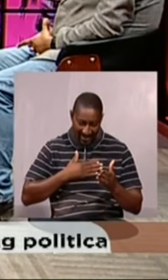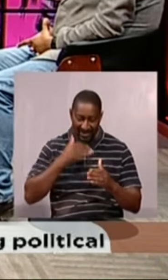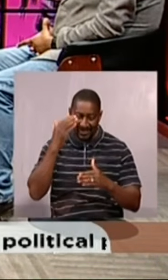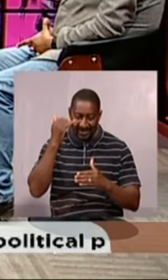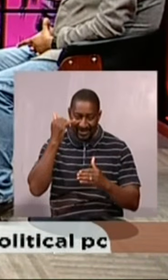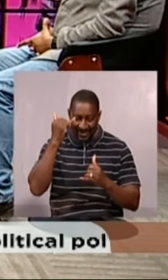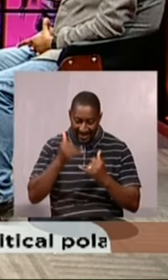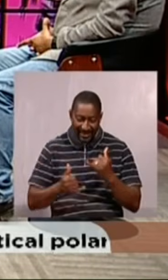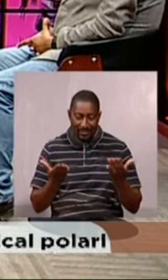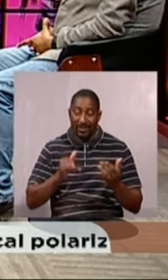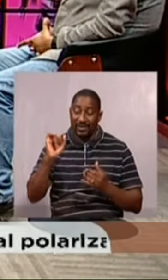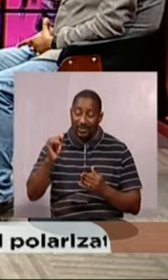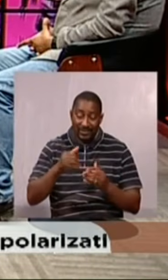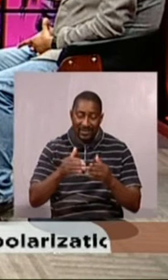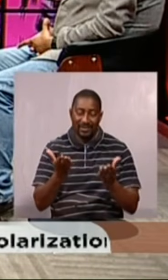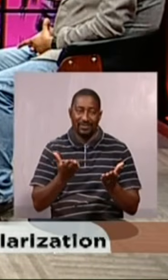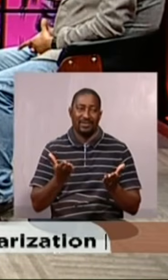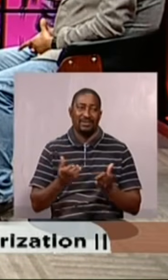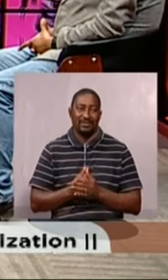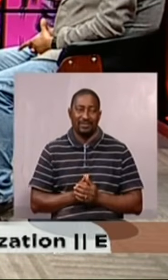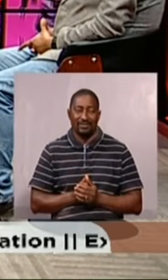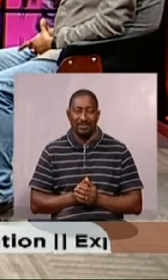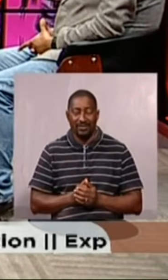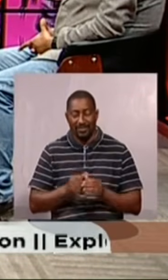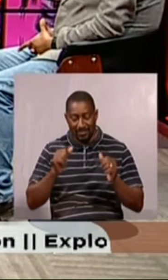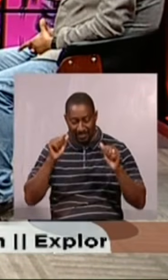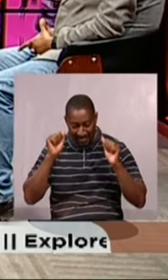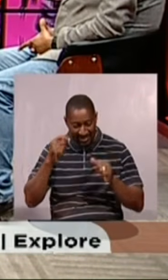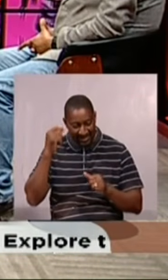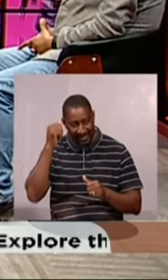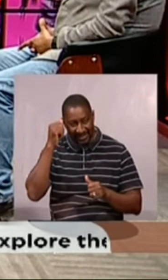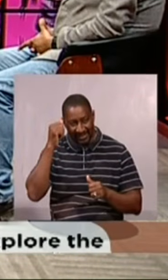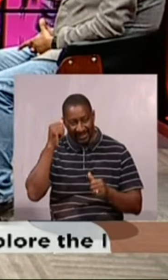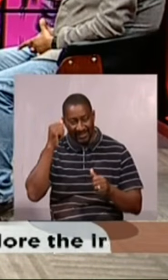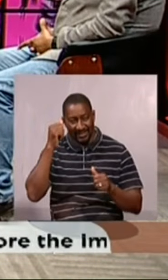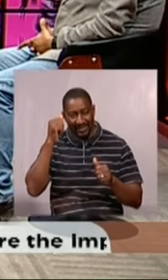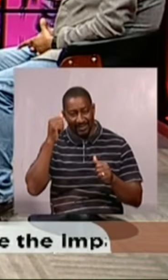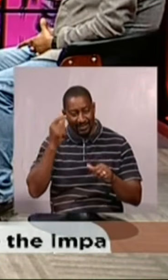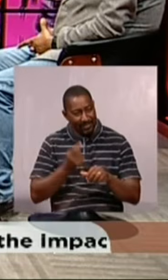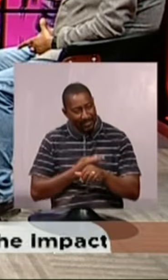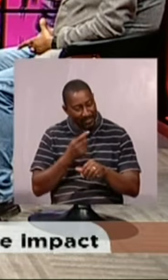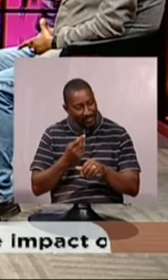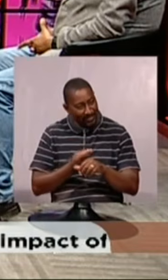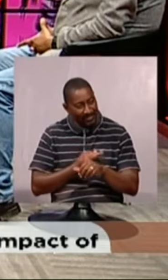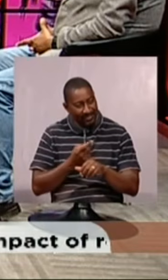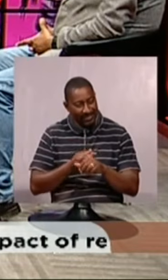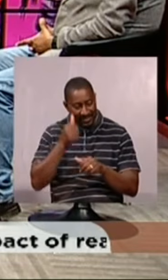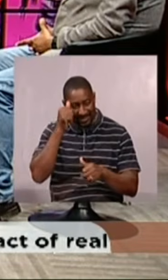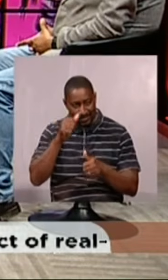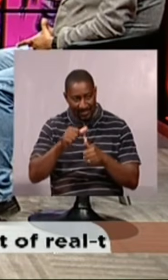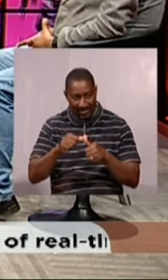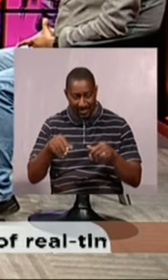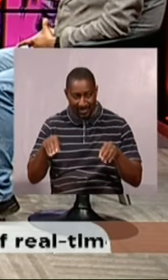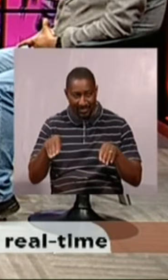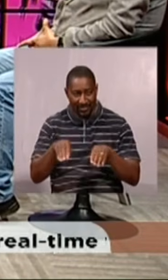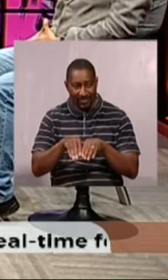as those national custodians, to be doing the right thing. And we can repeat this 100 times tonight, Jonas. But again, if we do